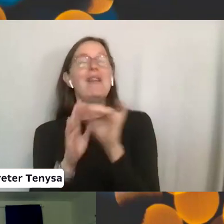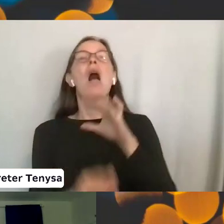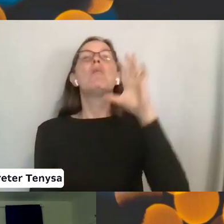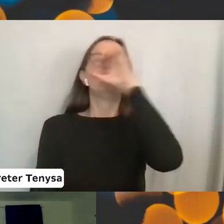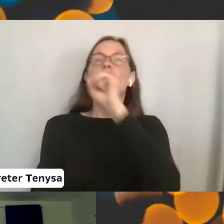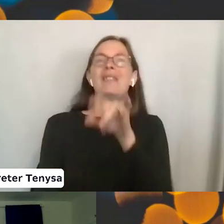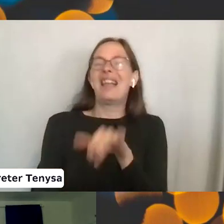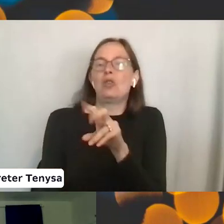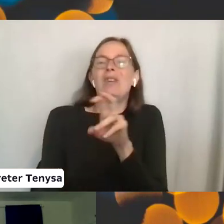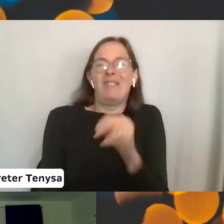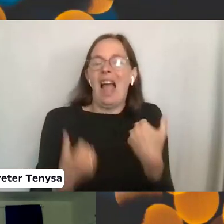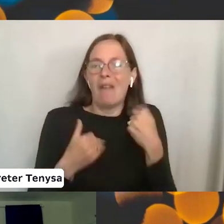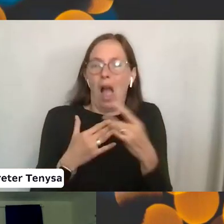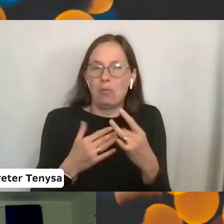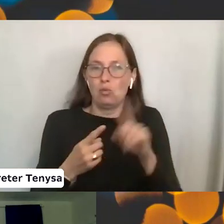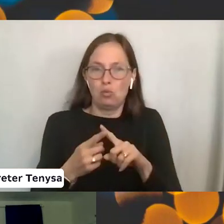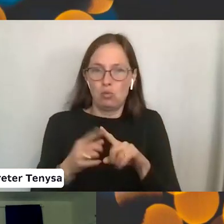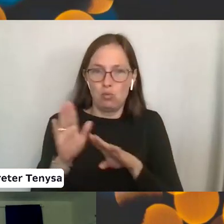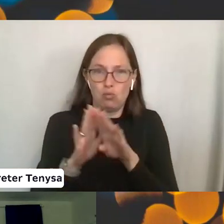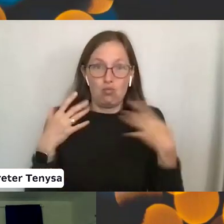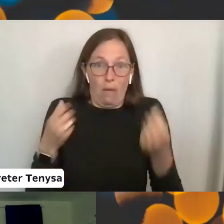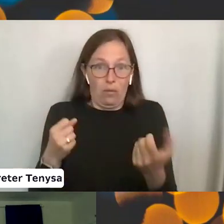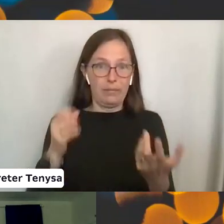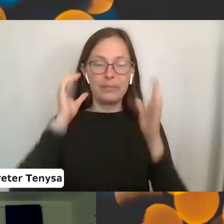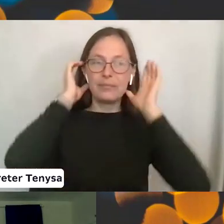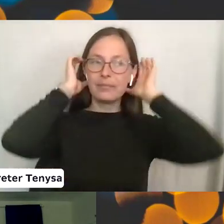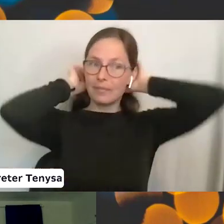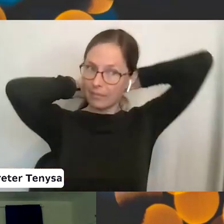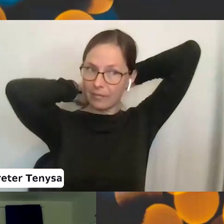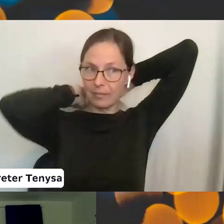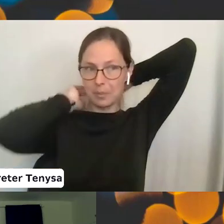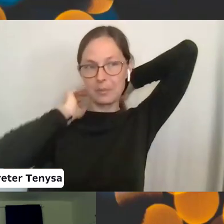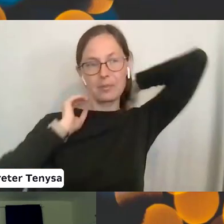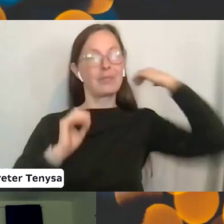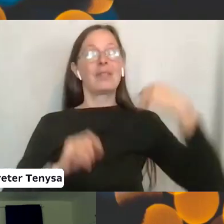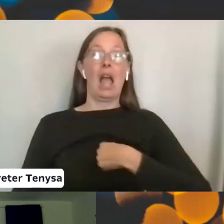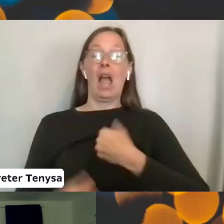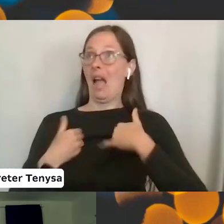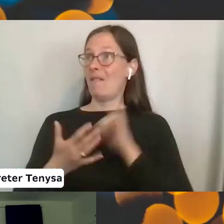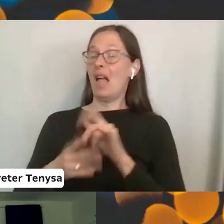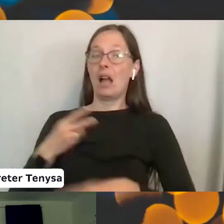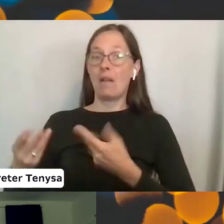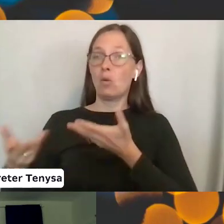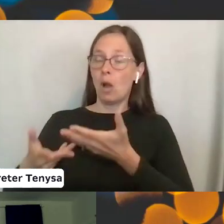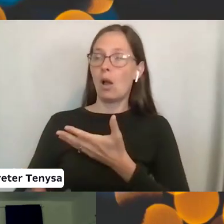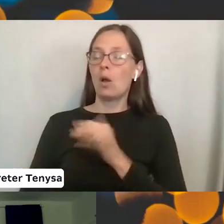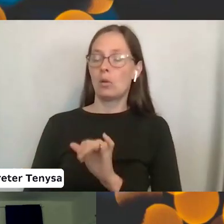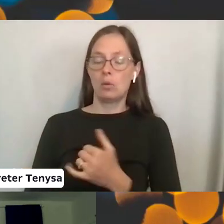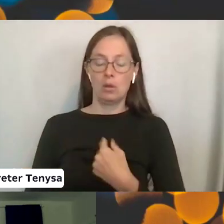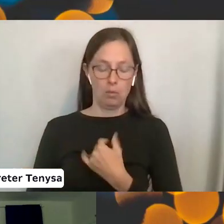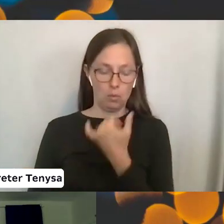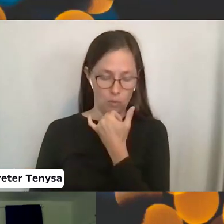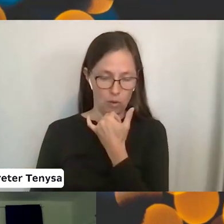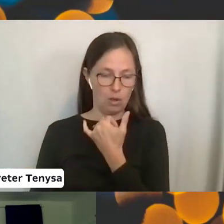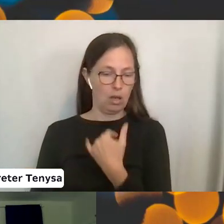option. Every time I had those interactions where I was like, oh, I'm wrong, I'm broken, I don't